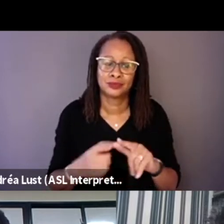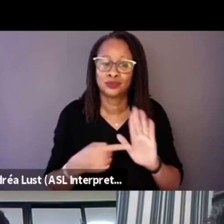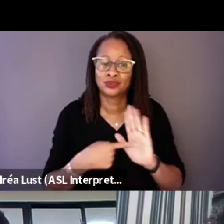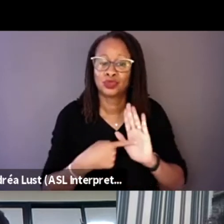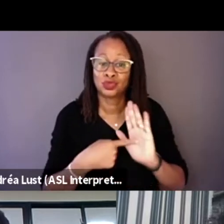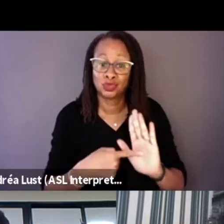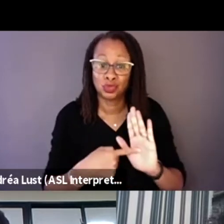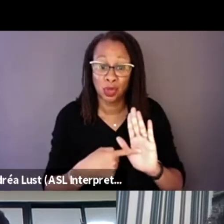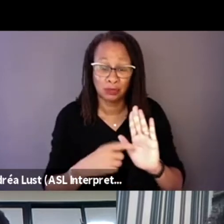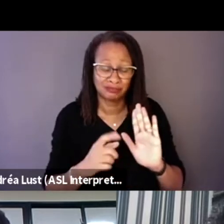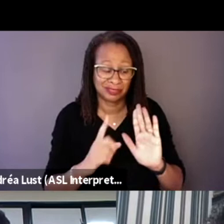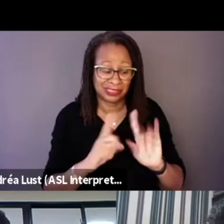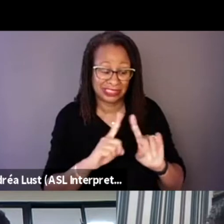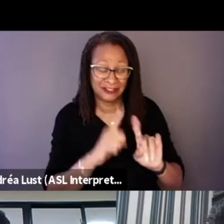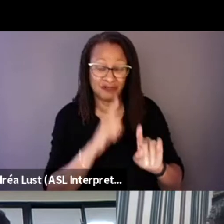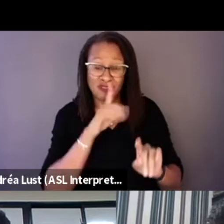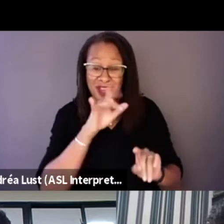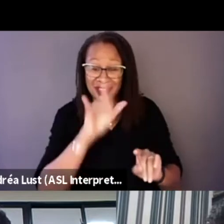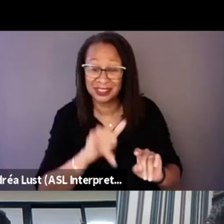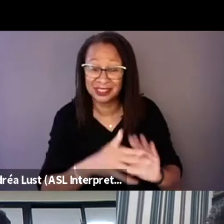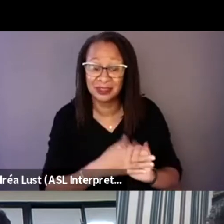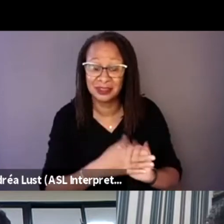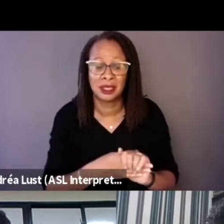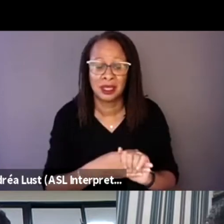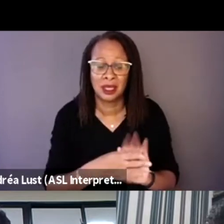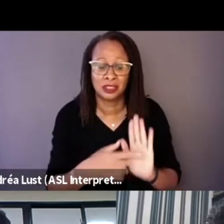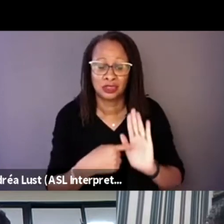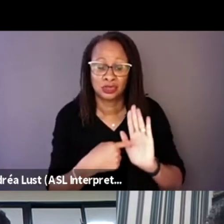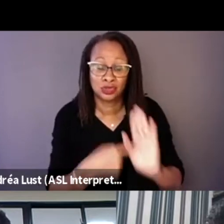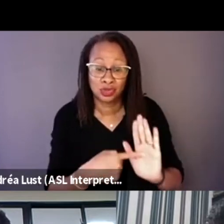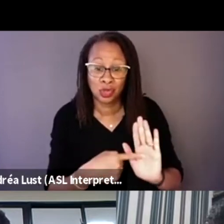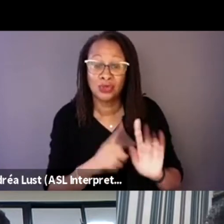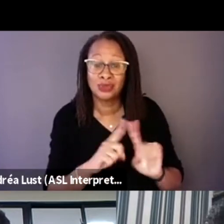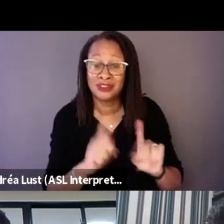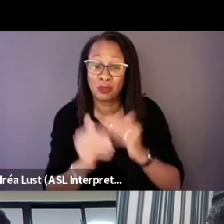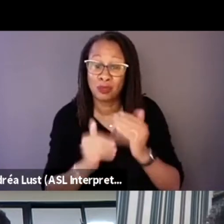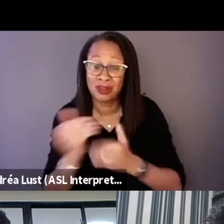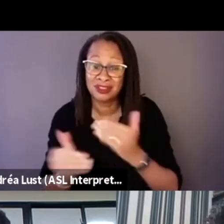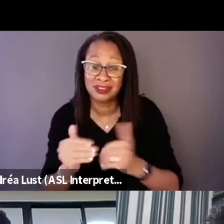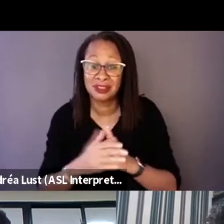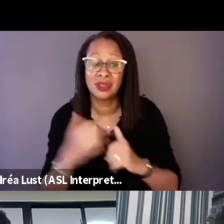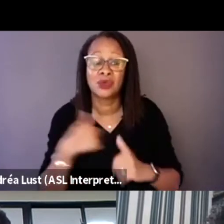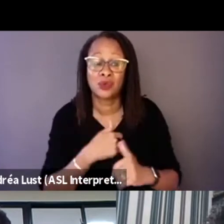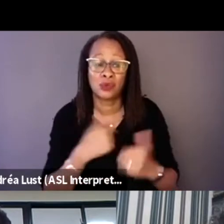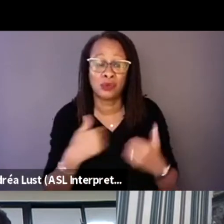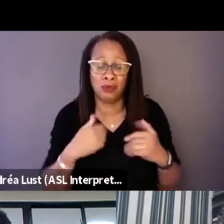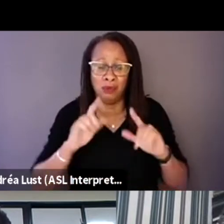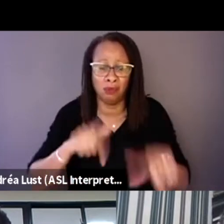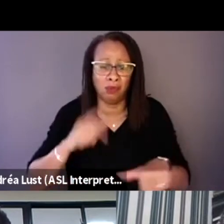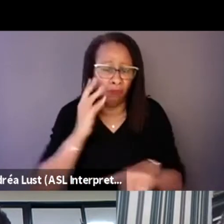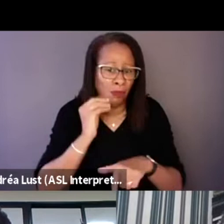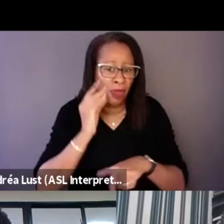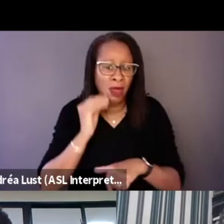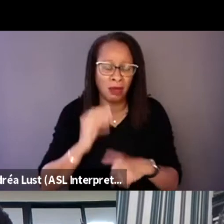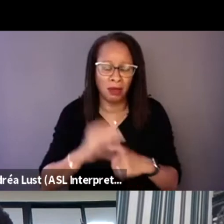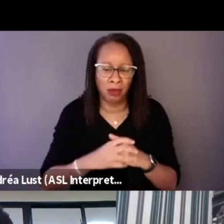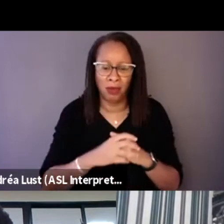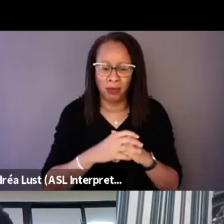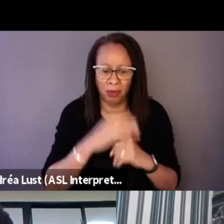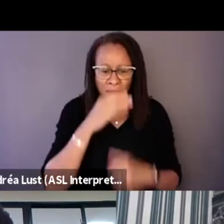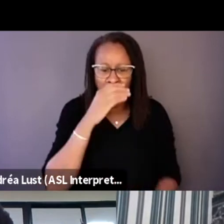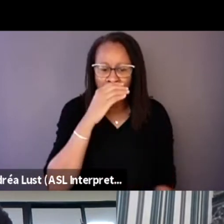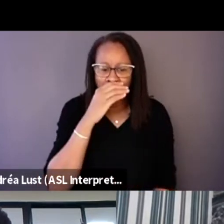showcase all of these different realities, to show all of these different processes that we have been through. Ujú. Y ver de que